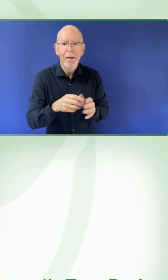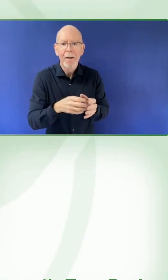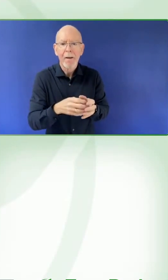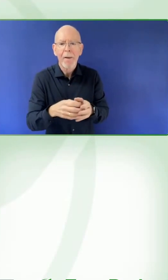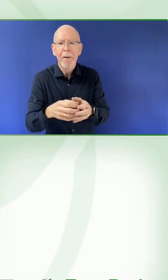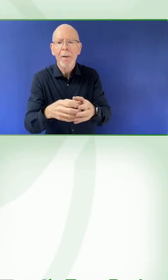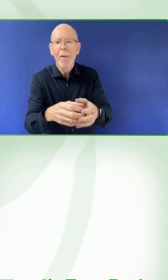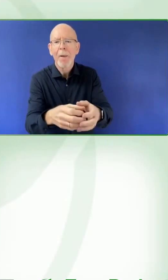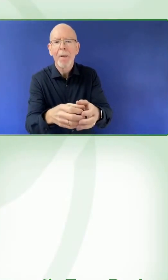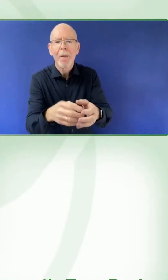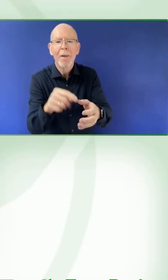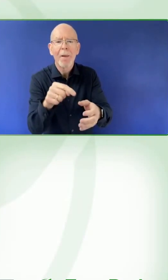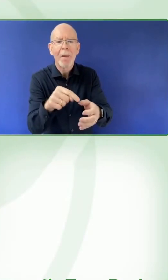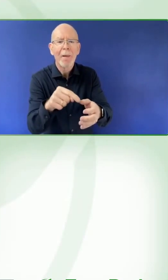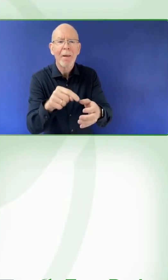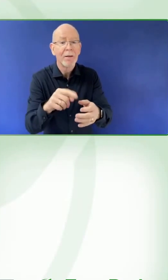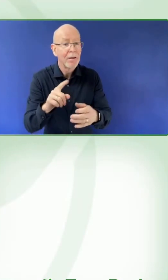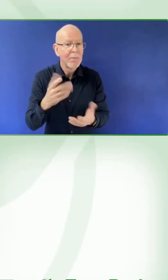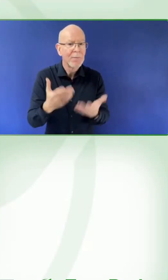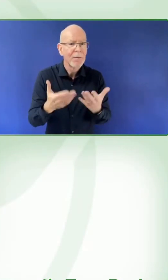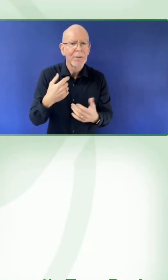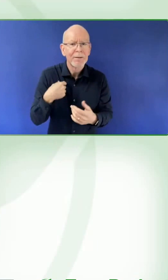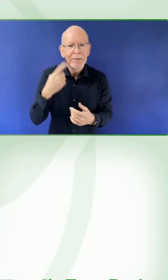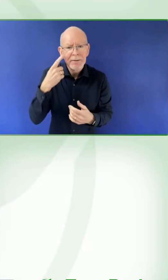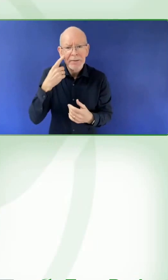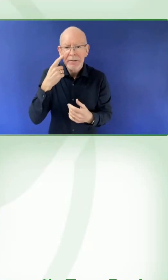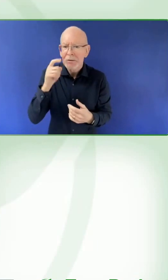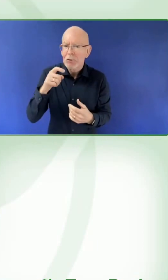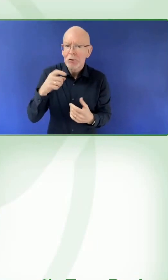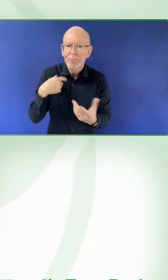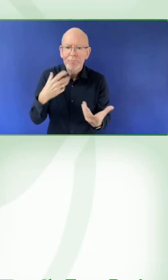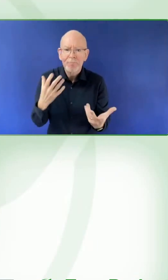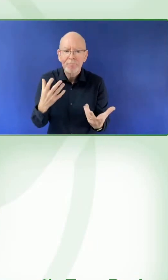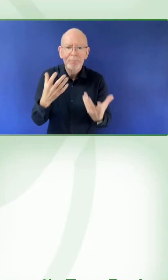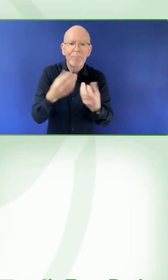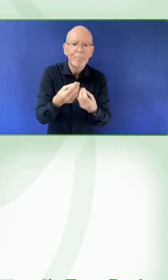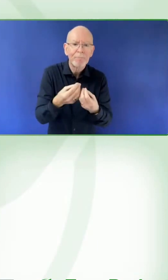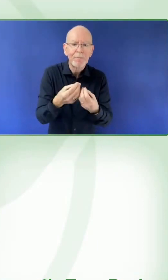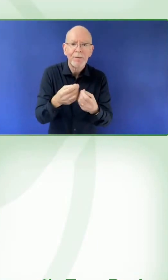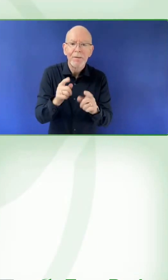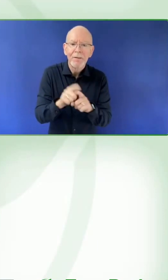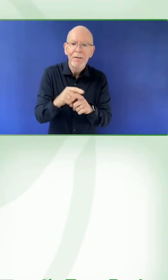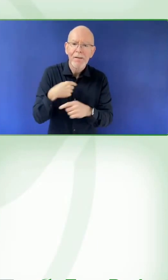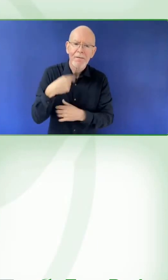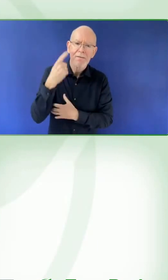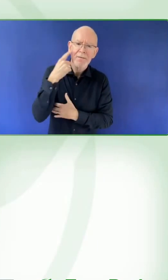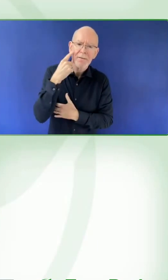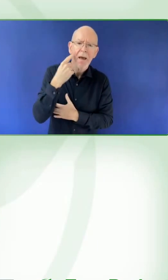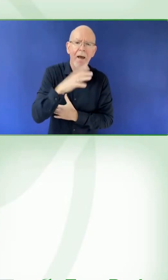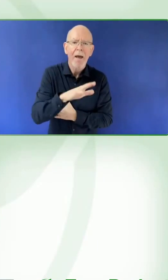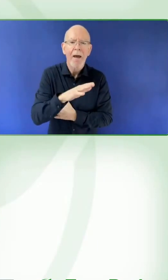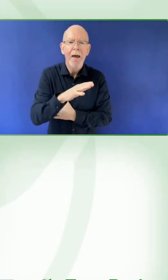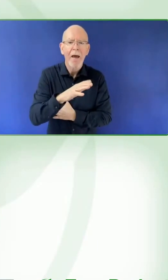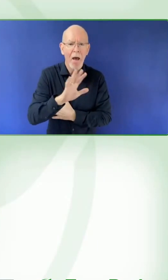different like sexual health organizations come in from Philadelphia and talk to our participants.